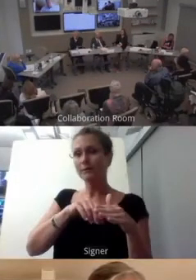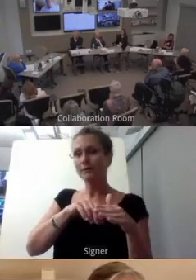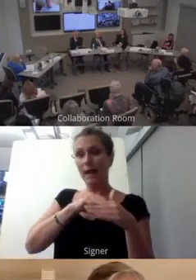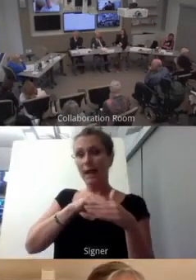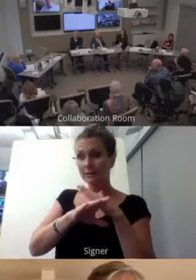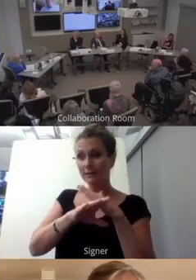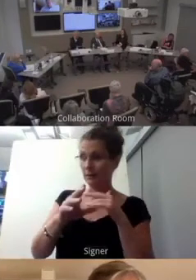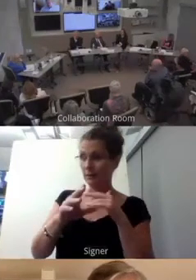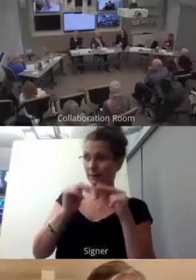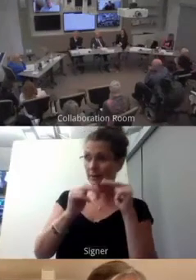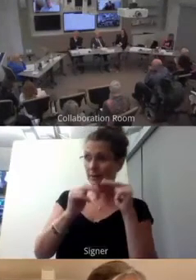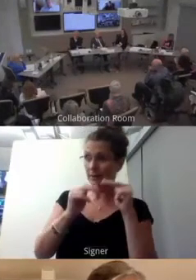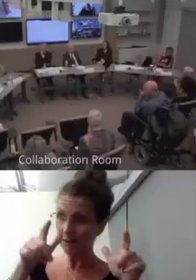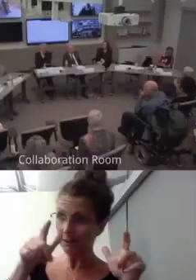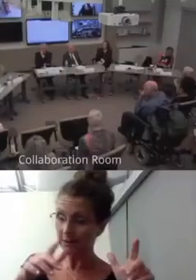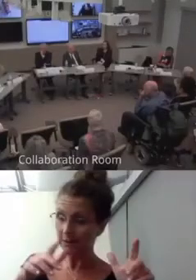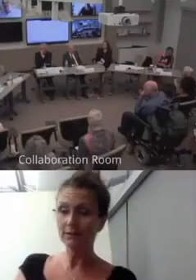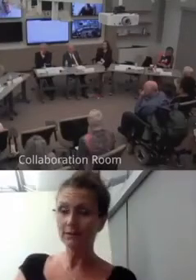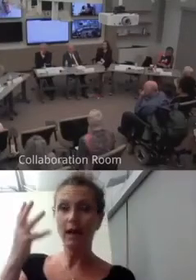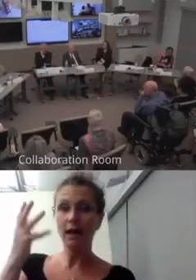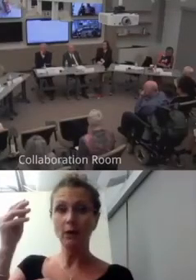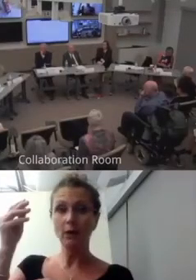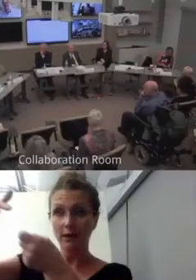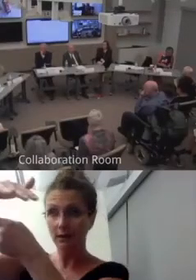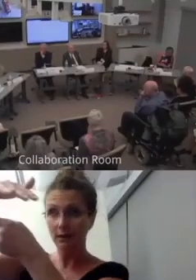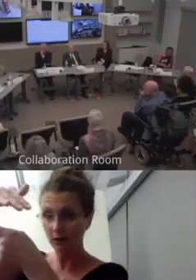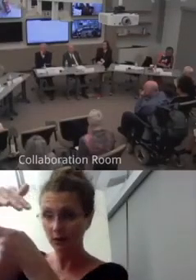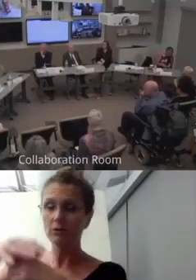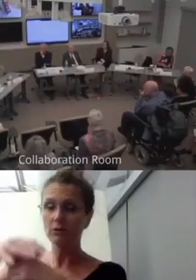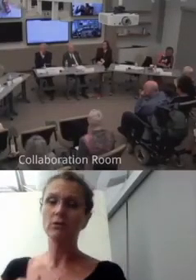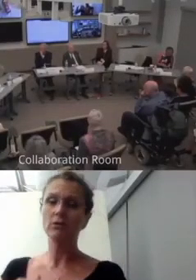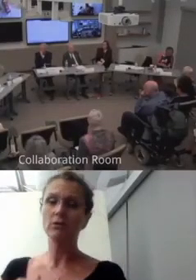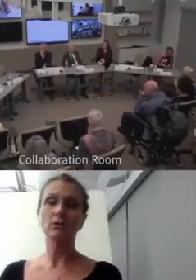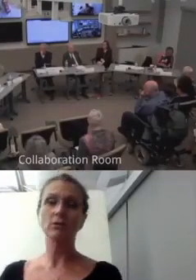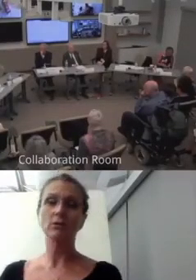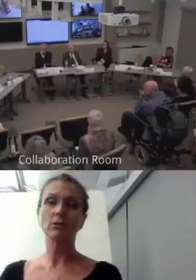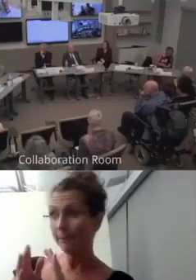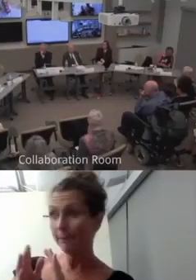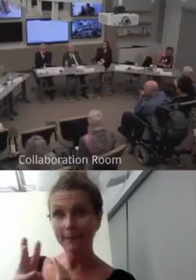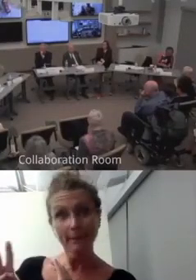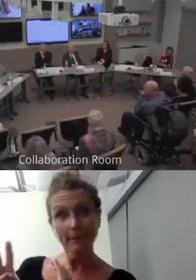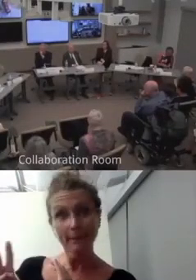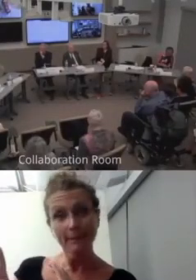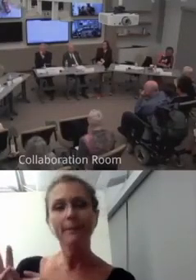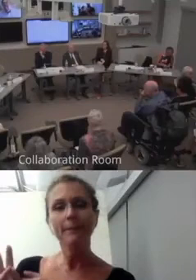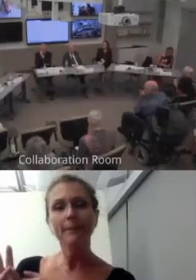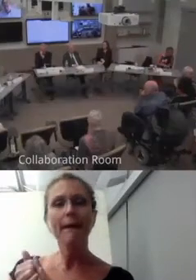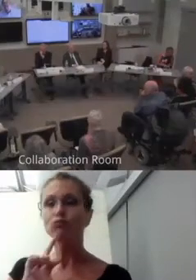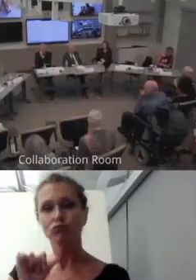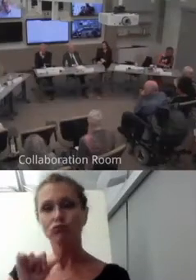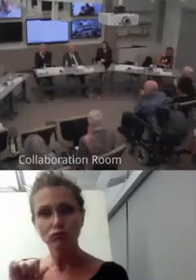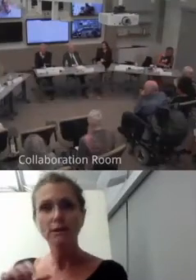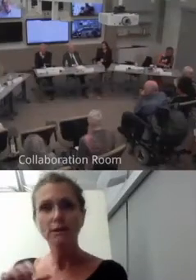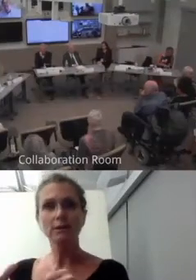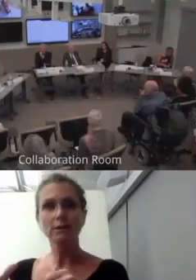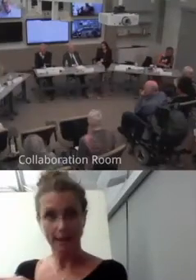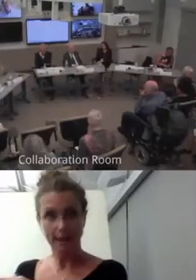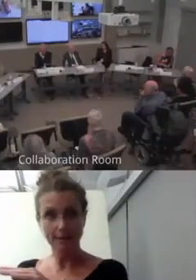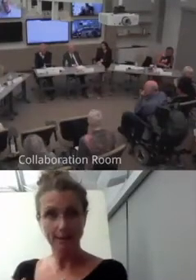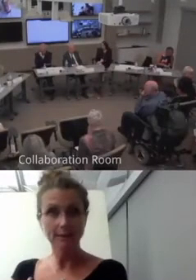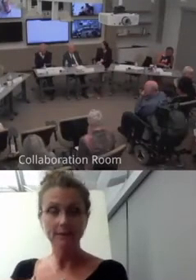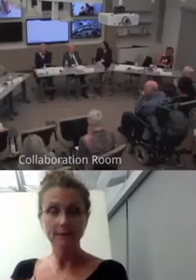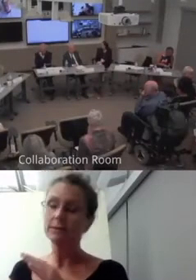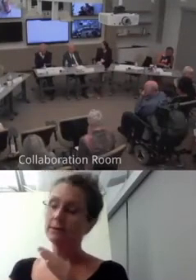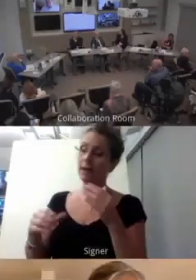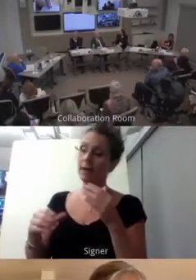what are accessible websites. I think having that group of people come together with their expertise